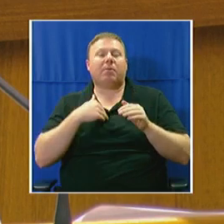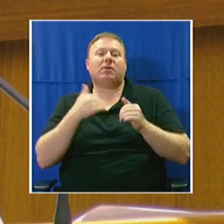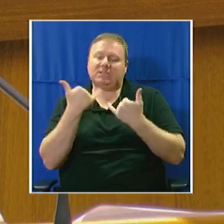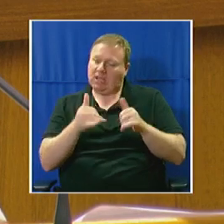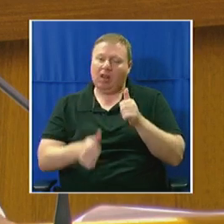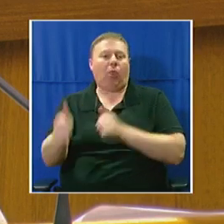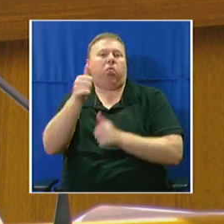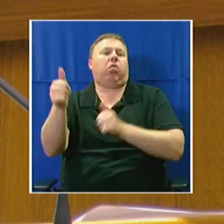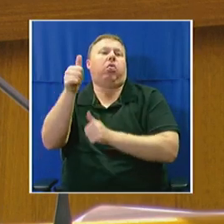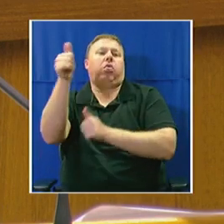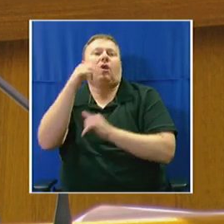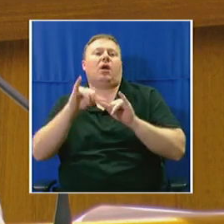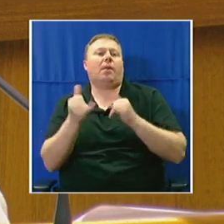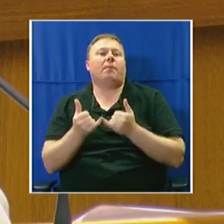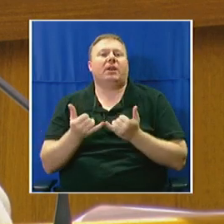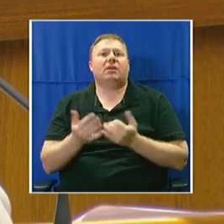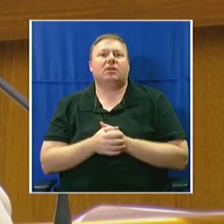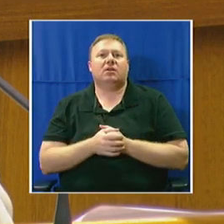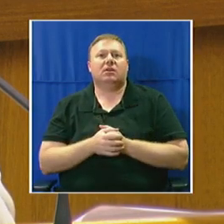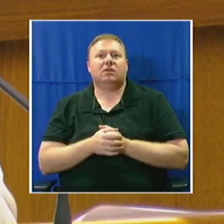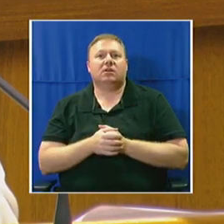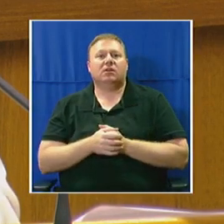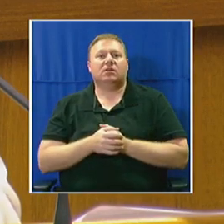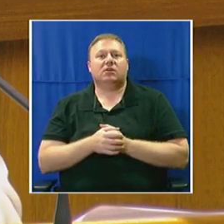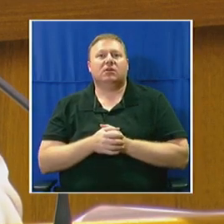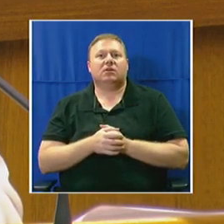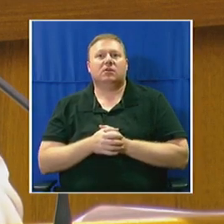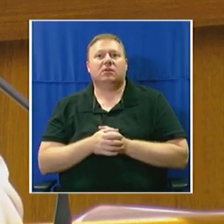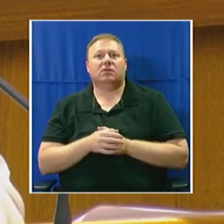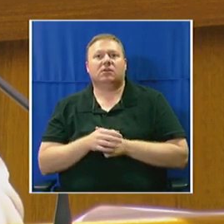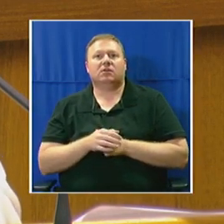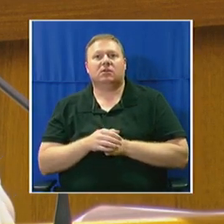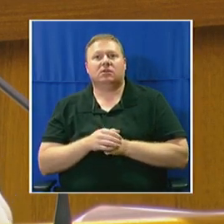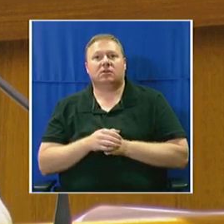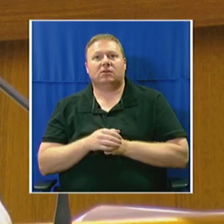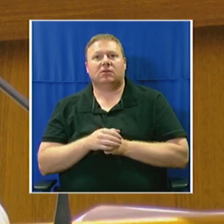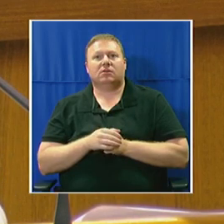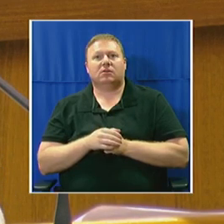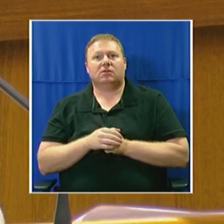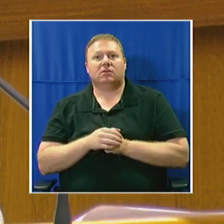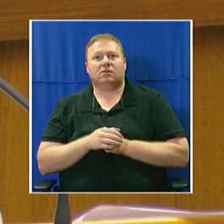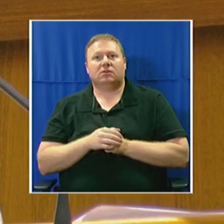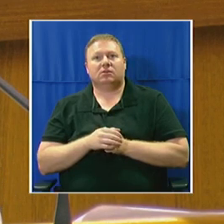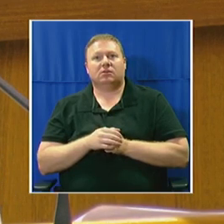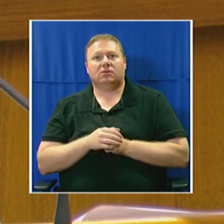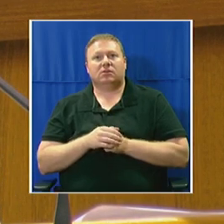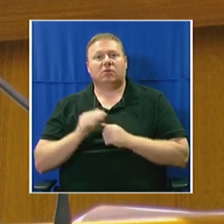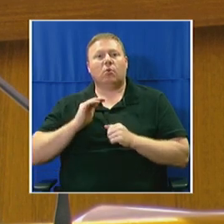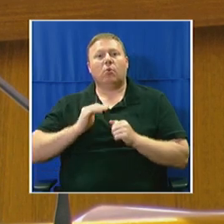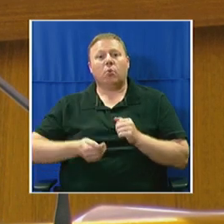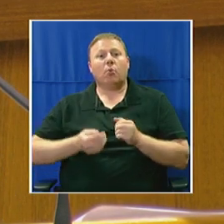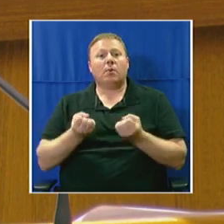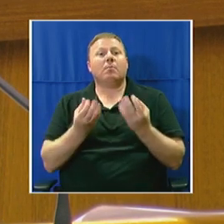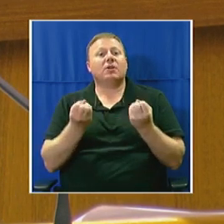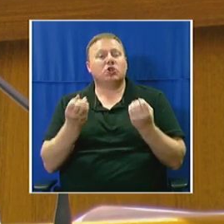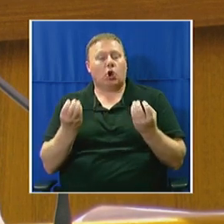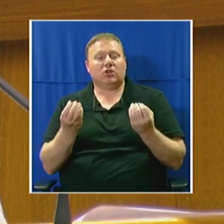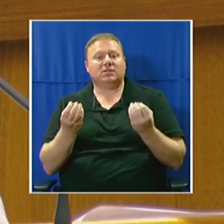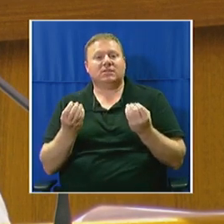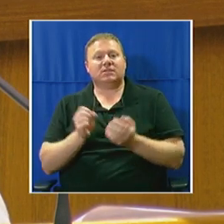18% in 2017 and 2.63% in 2018 despite women being the majority in this